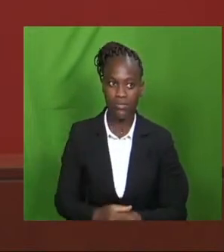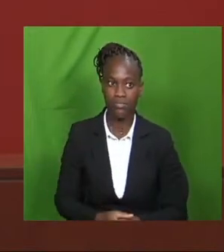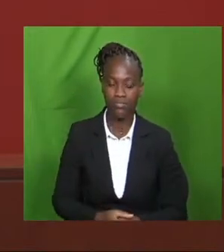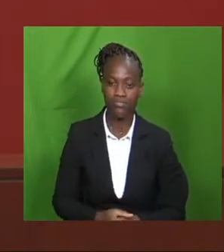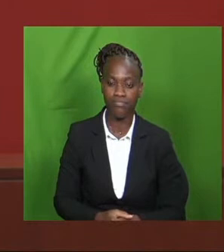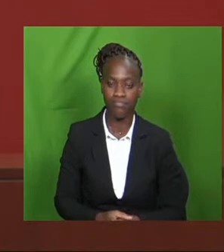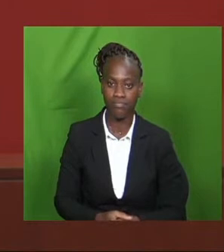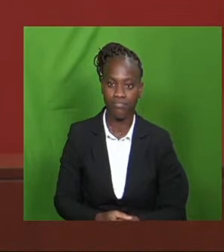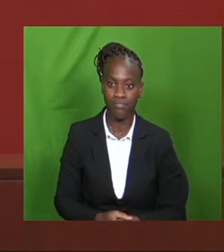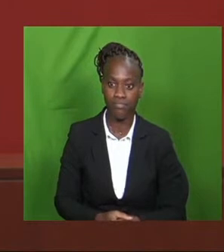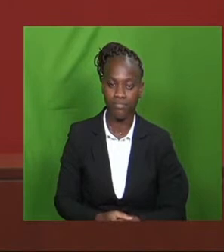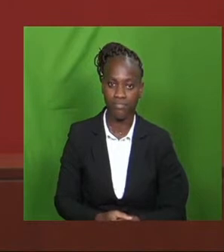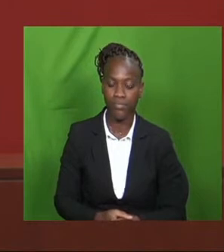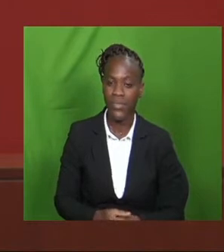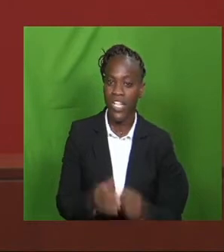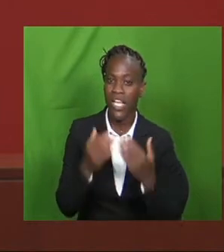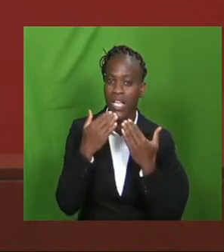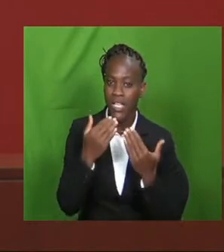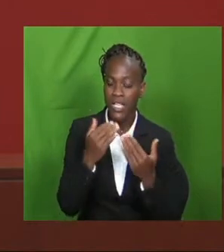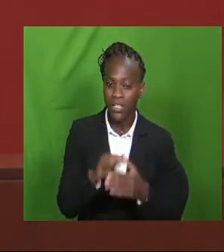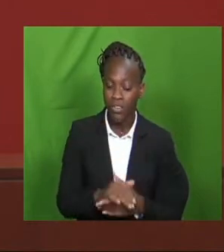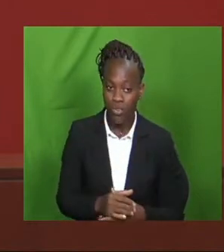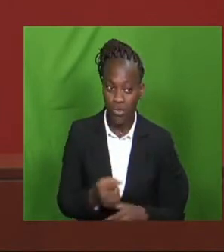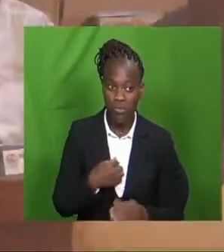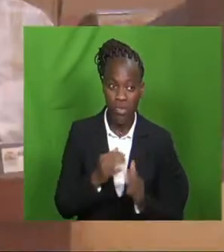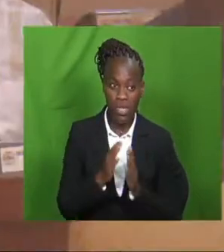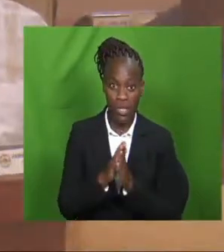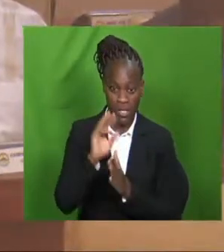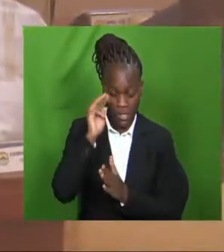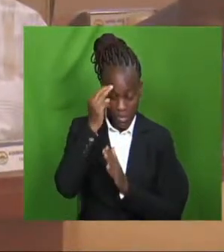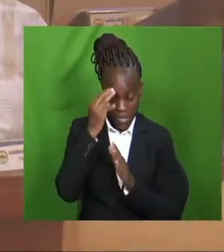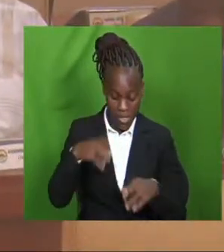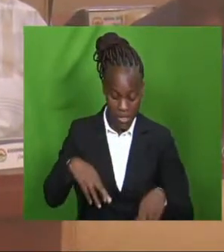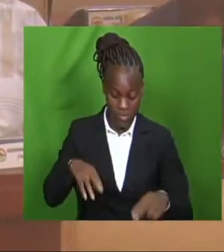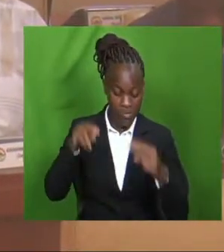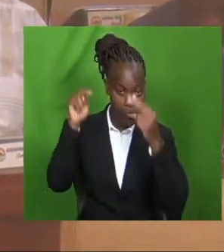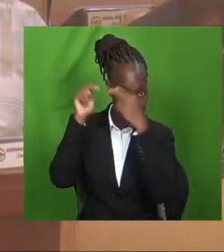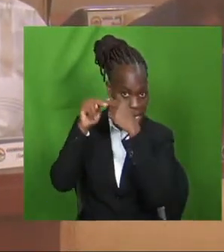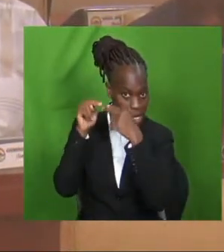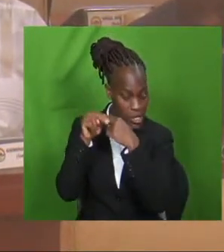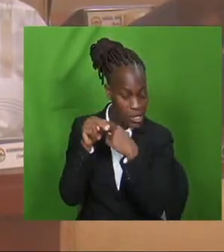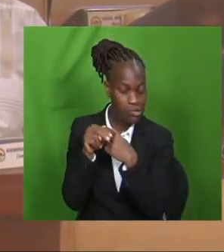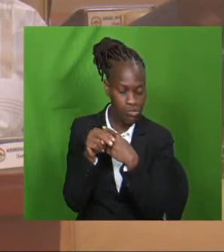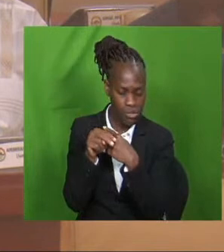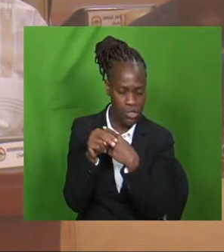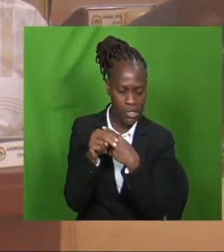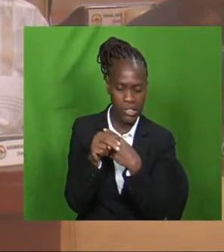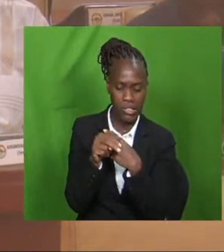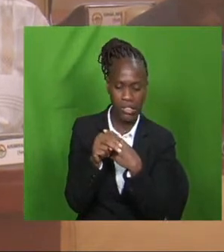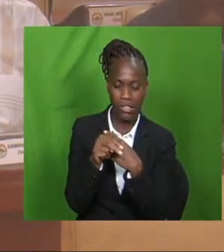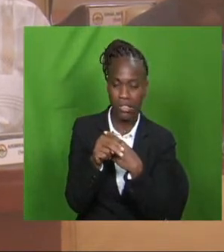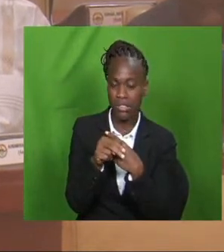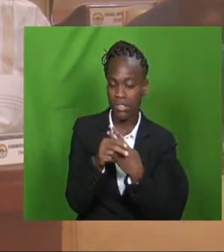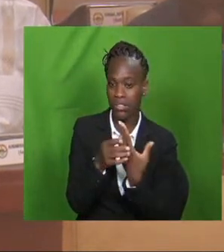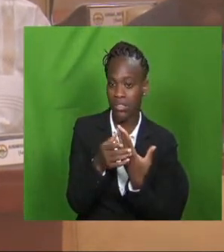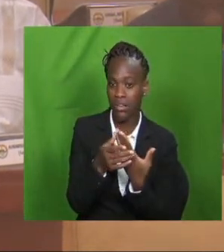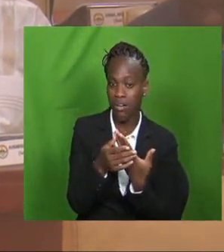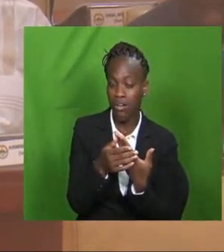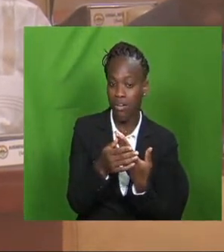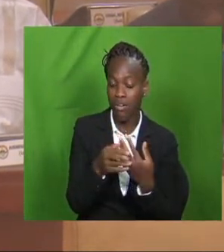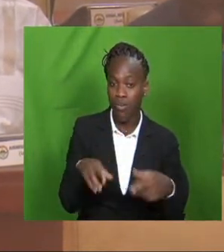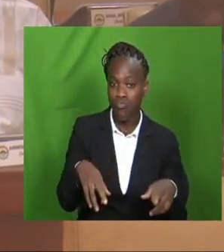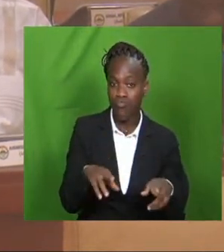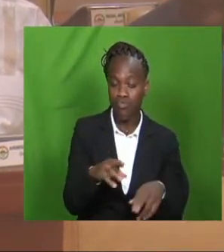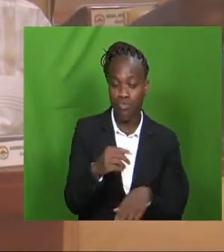I rise to ask the Minister for Roads and Highways the status of the road from the Gull Junction to